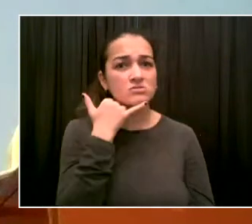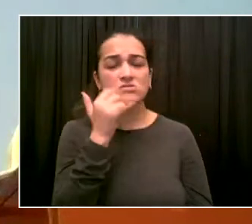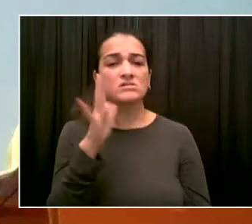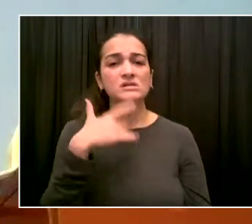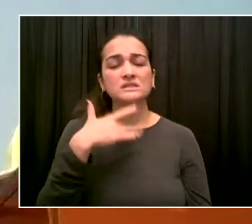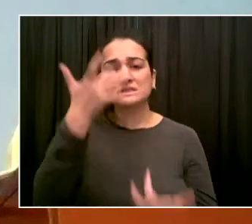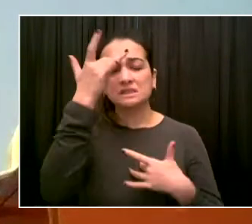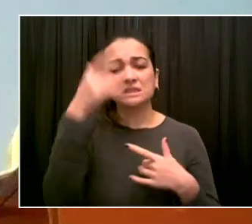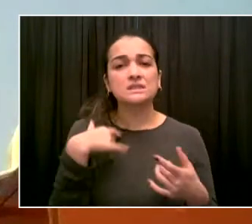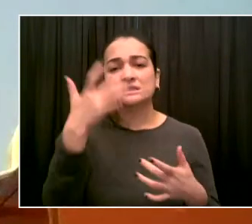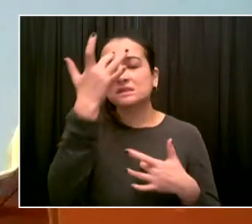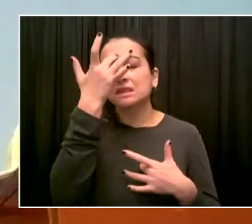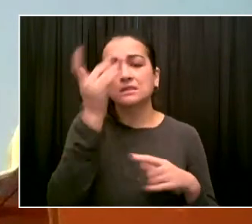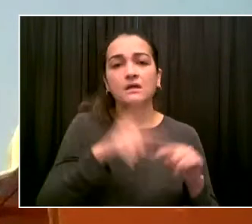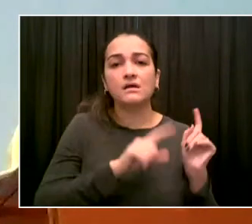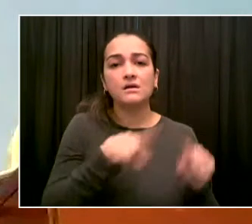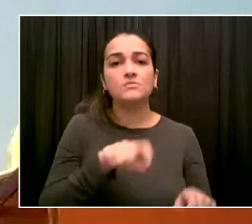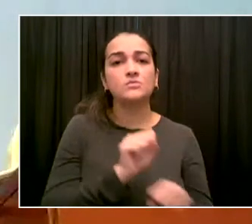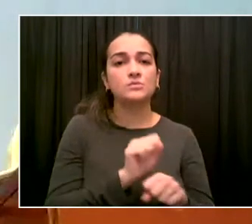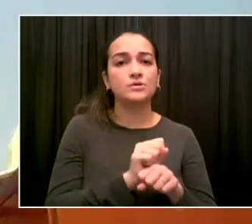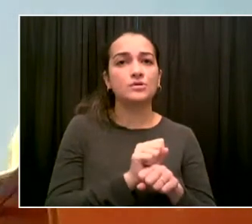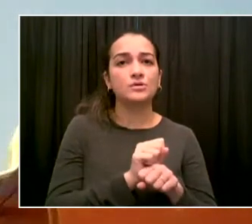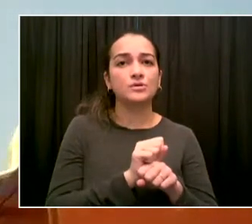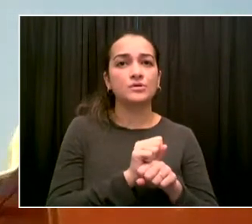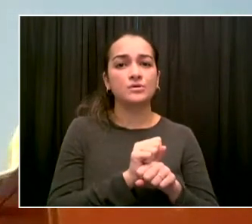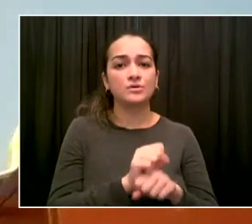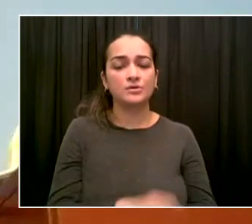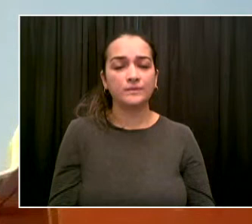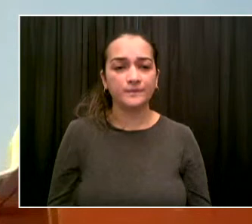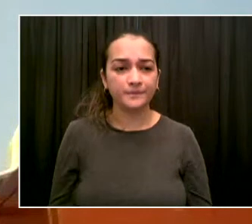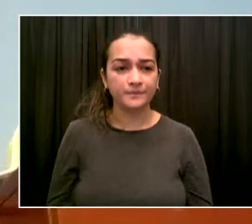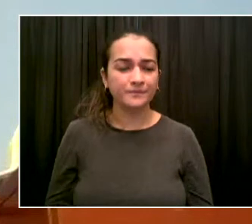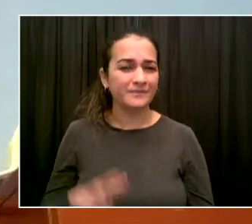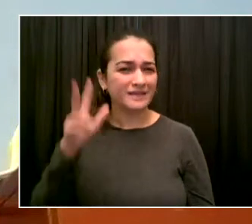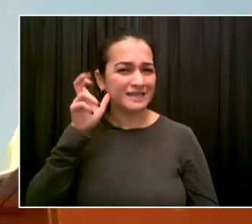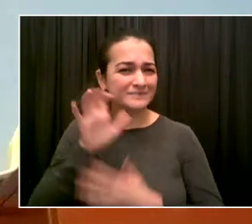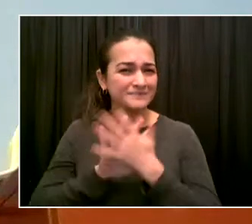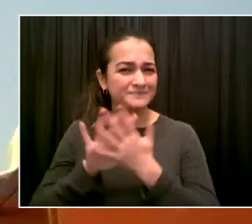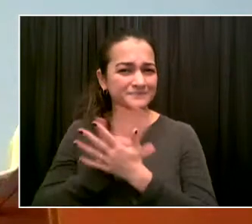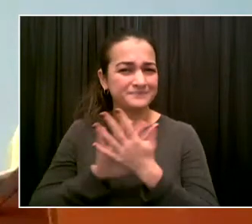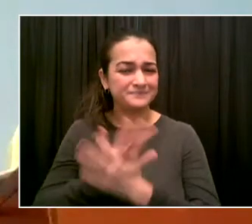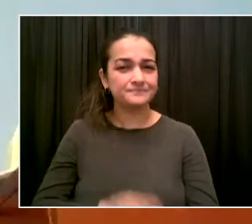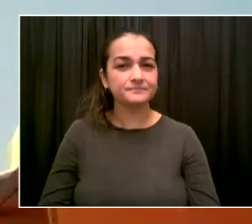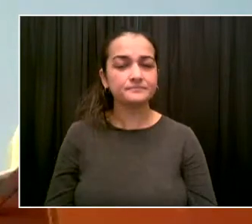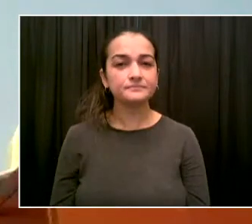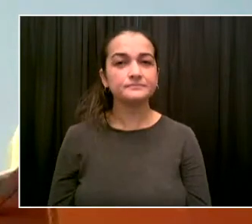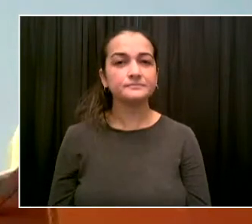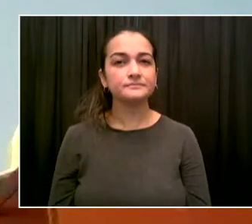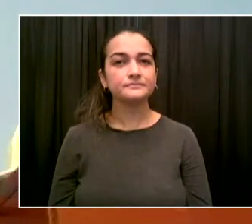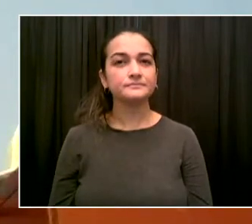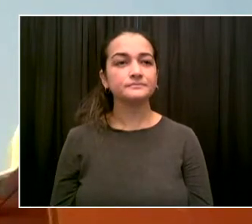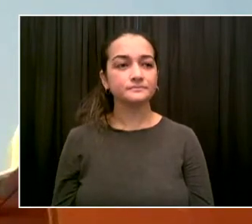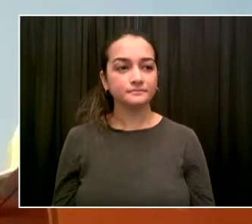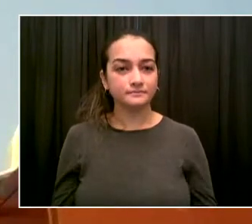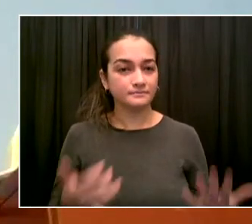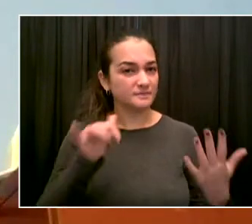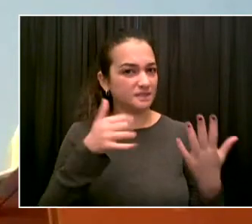at about 2,300. So once the members come to their senses and stop using medical leave